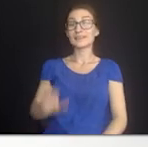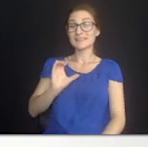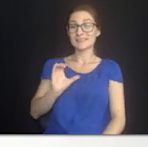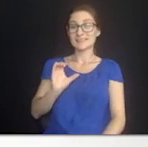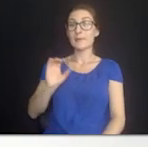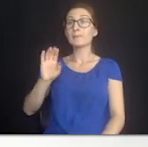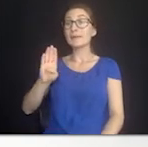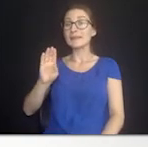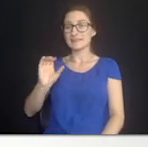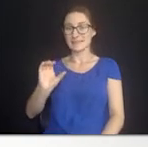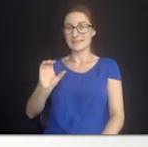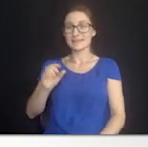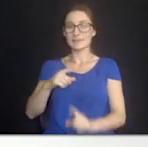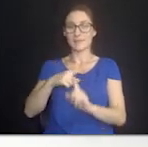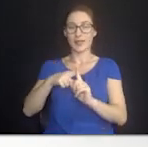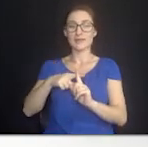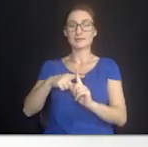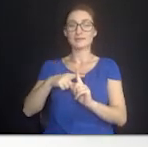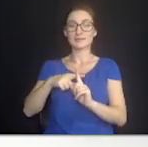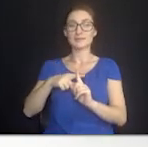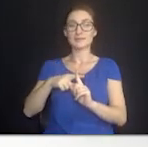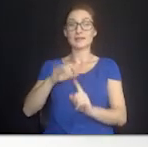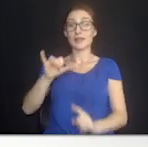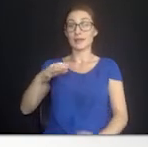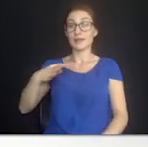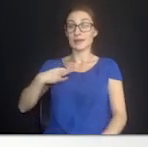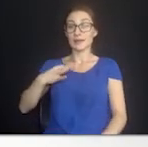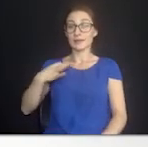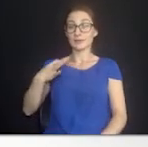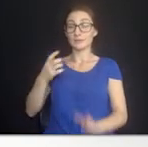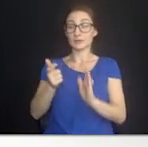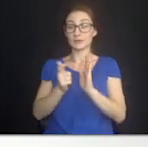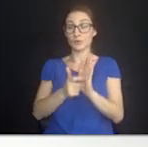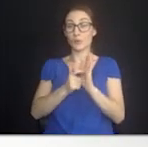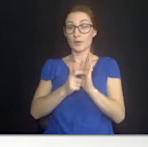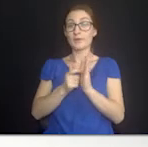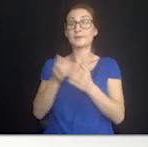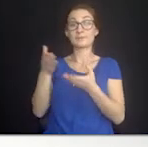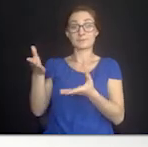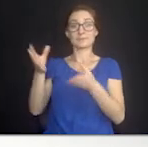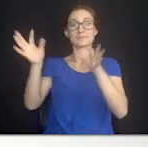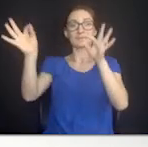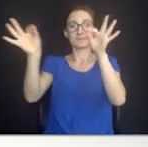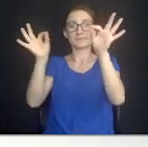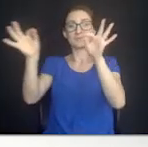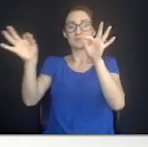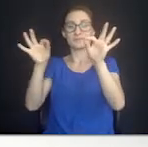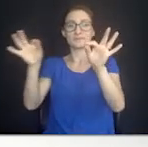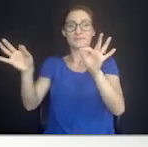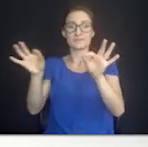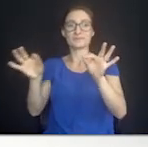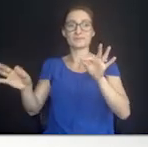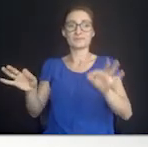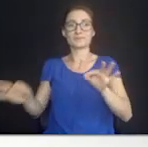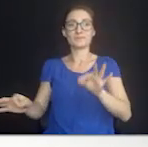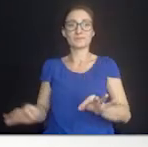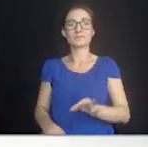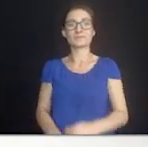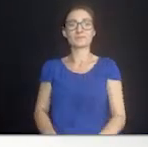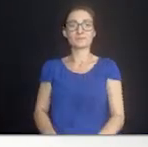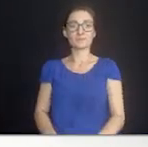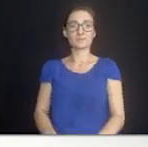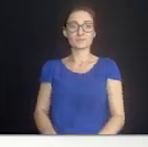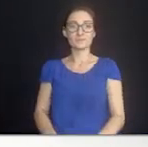You'll see under CDC Plus the eligibility criteria, the requirements for accessing this